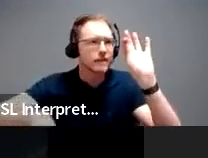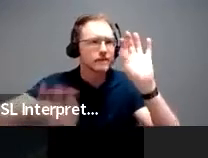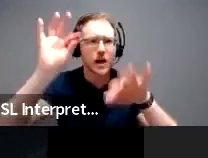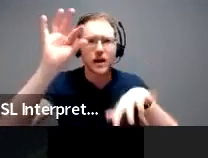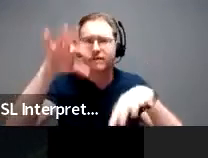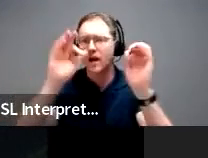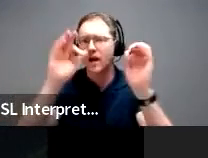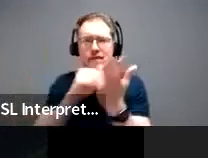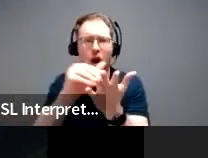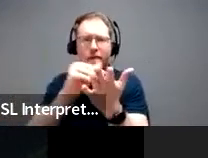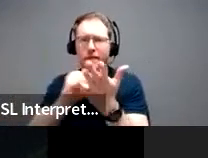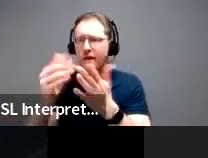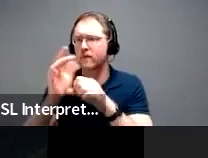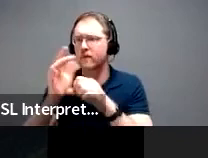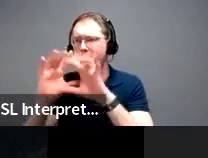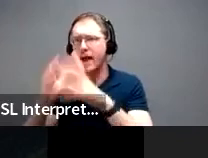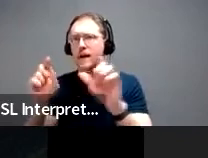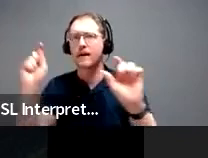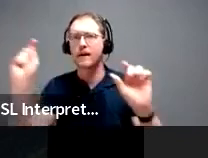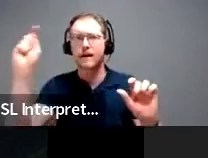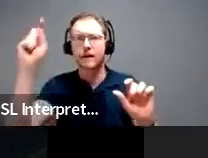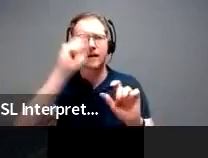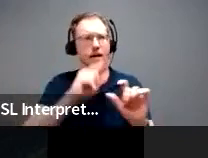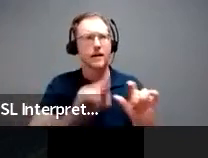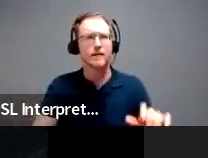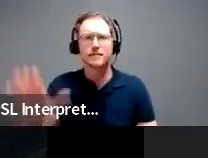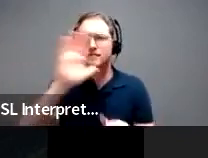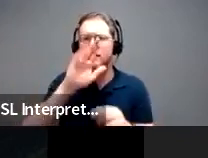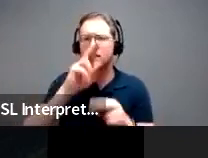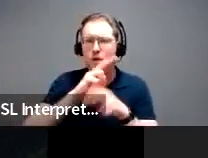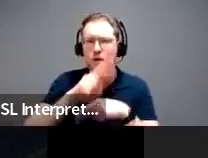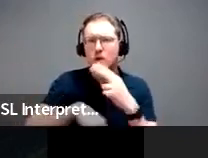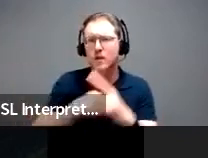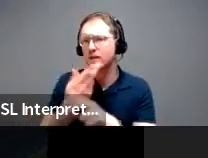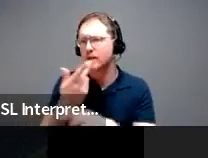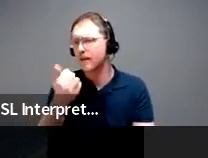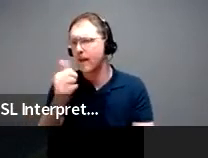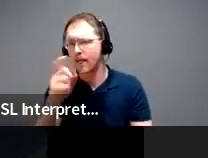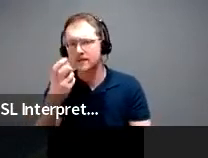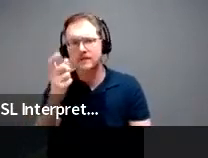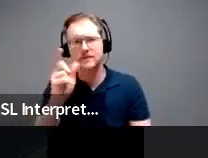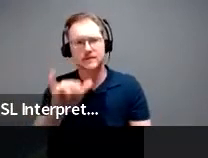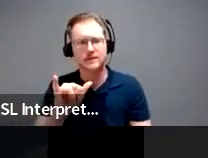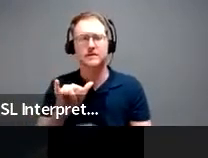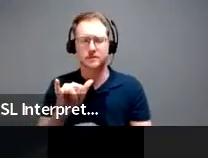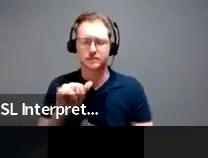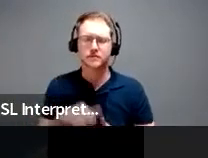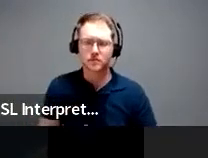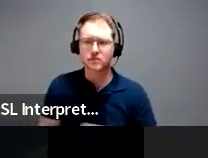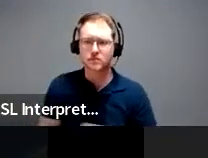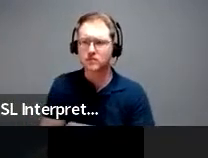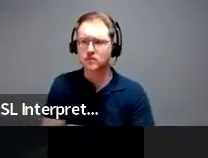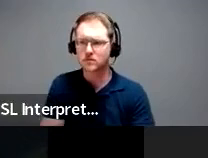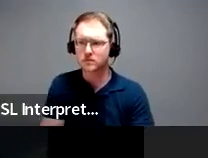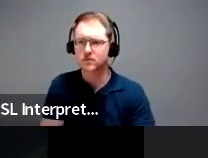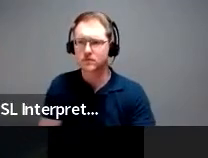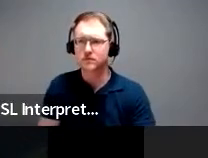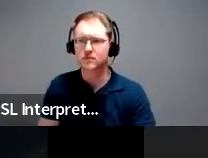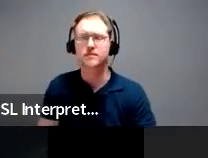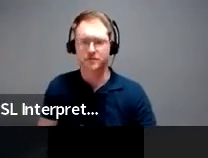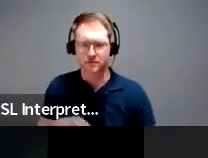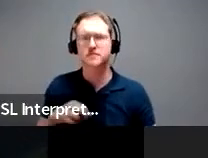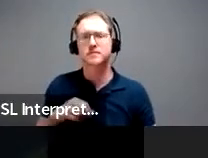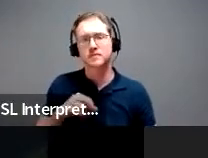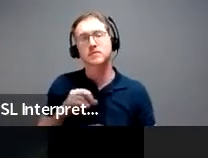Milky Way galaxy and placing our own solar system in context. When a planet passes in front of